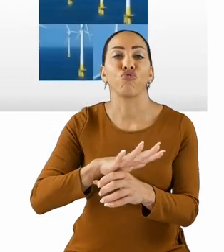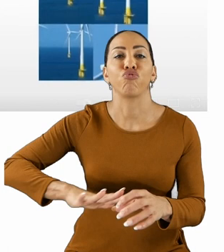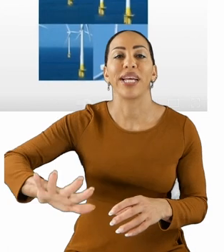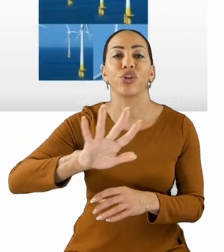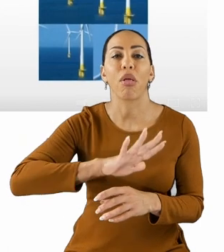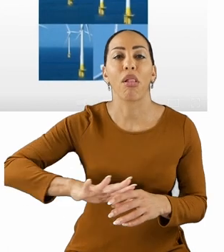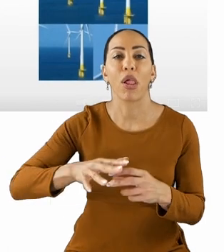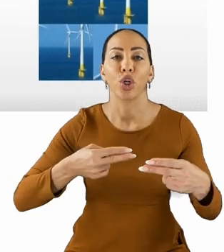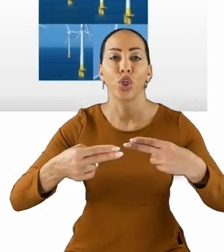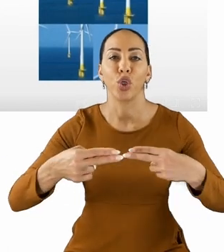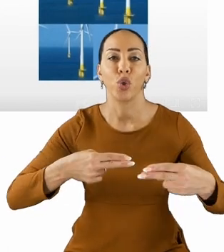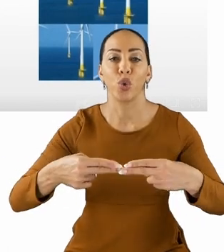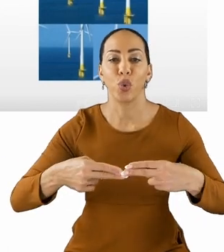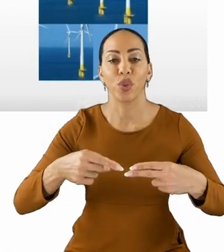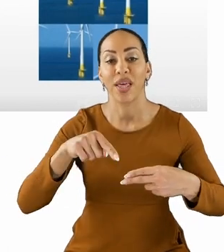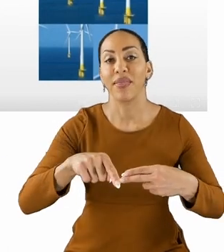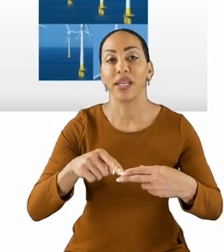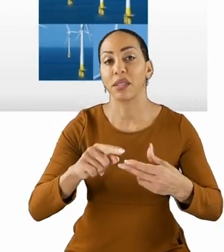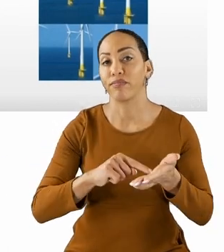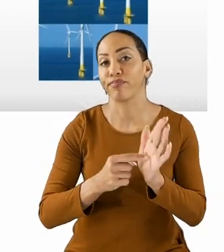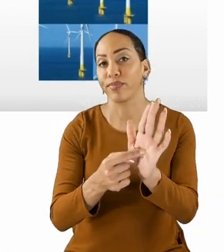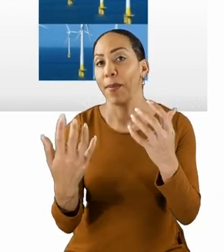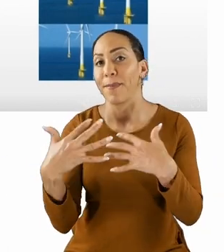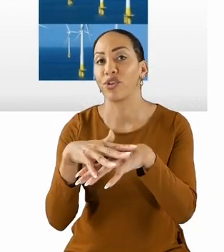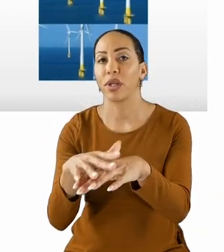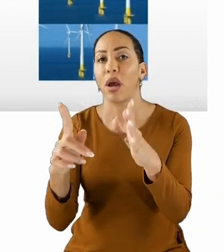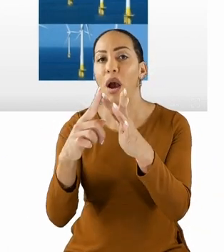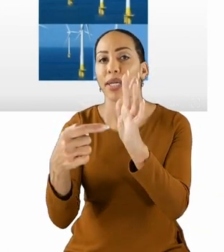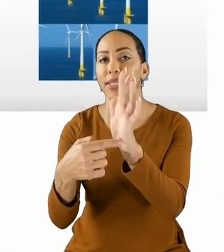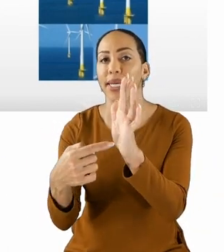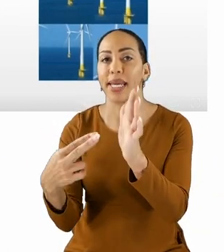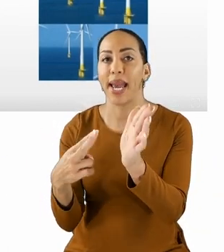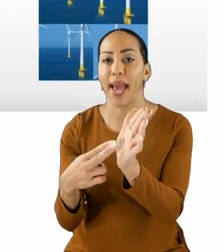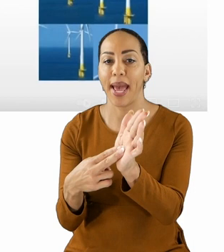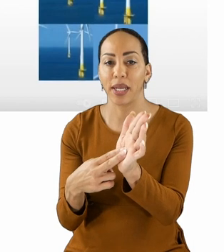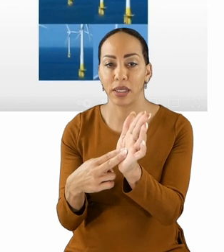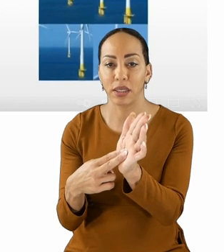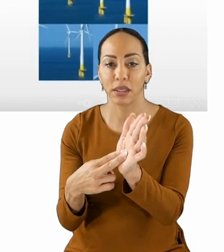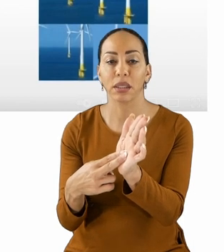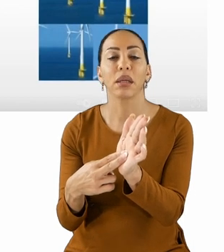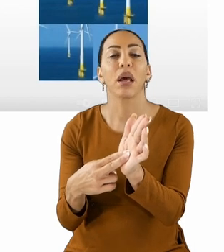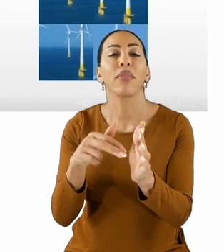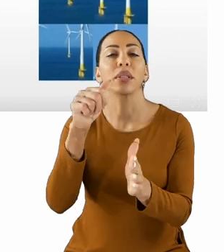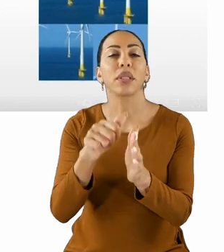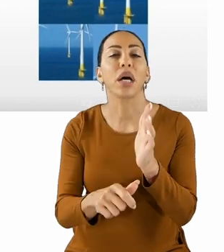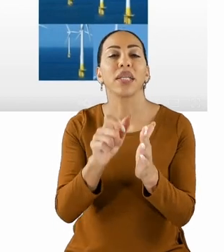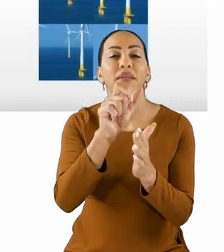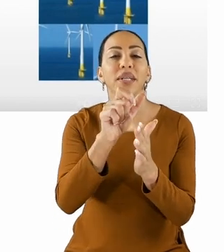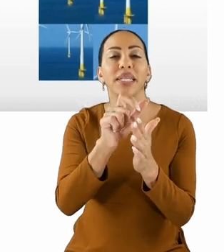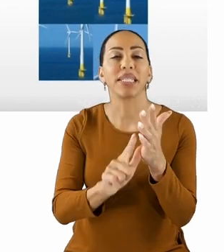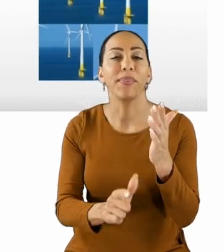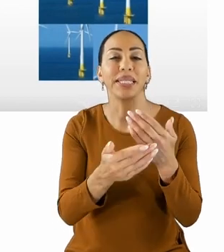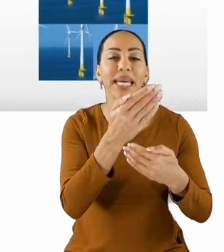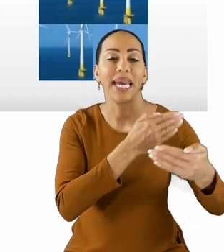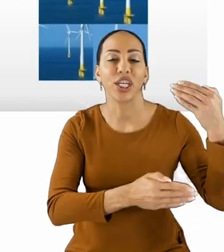we are breaking through into the mainstream media. This appeared on regional news across ITN at the week, at the beginning of Disability History Month in